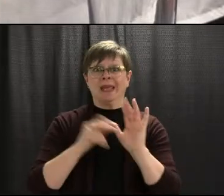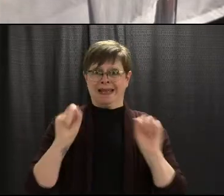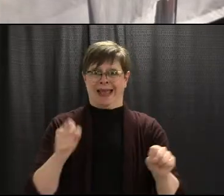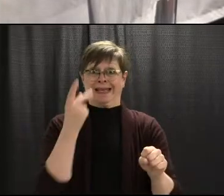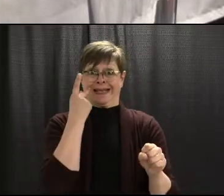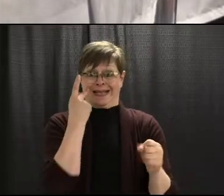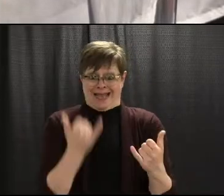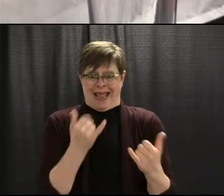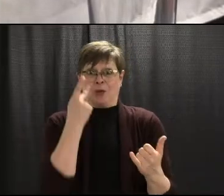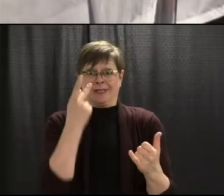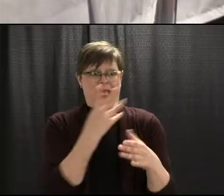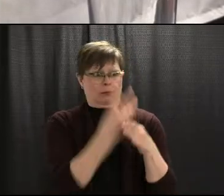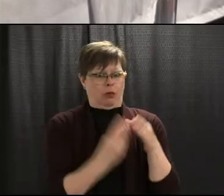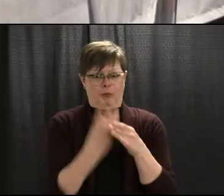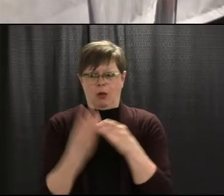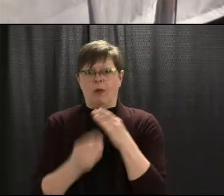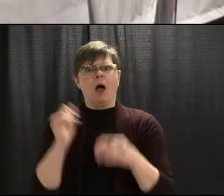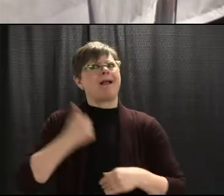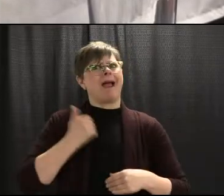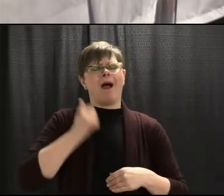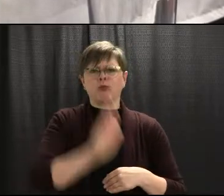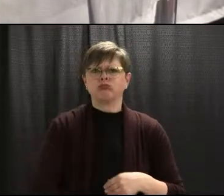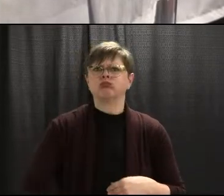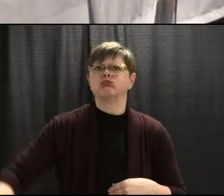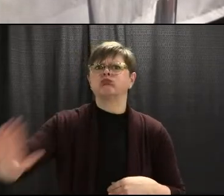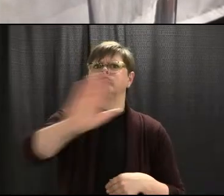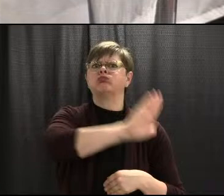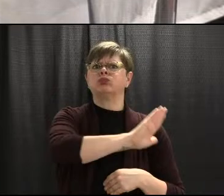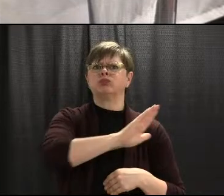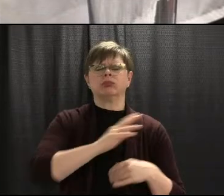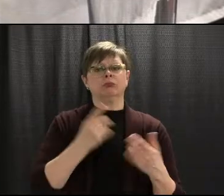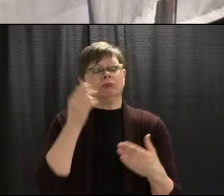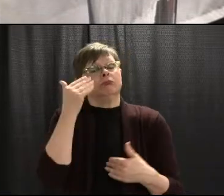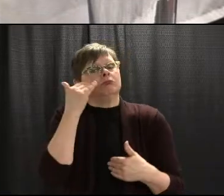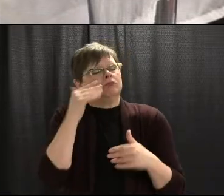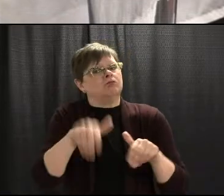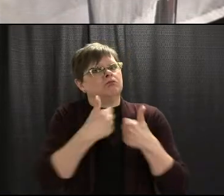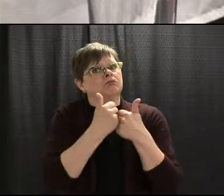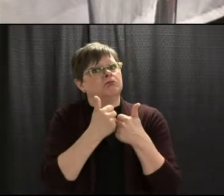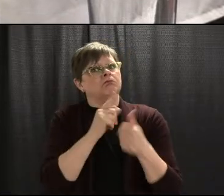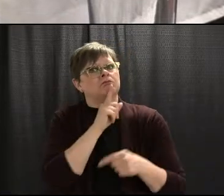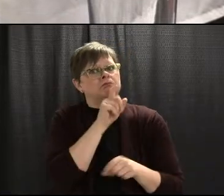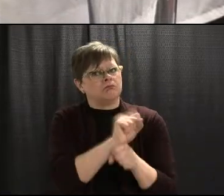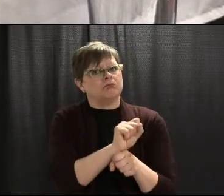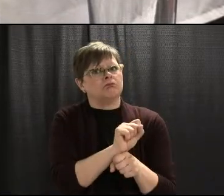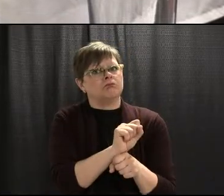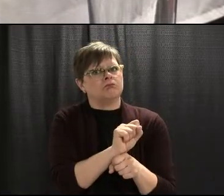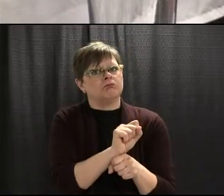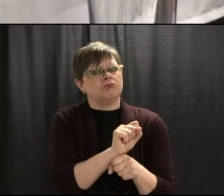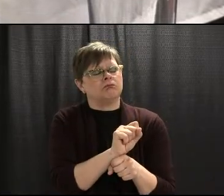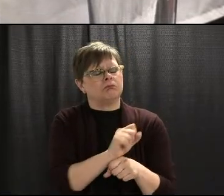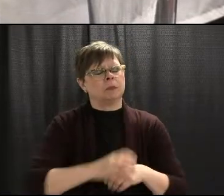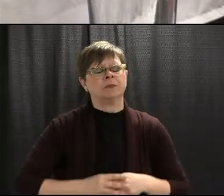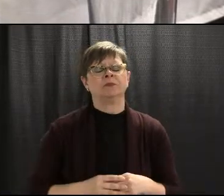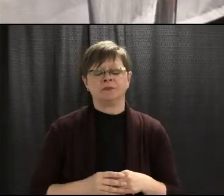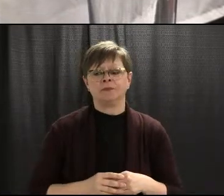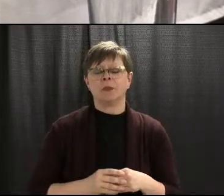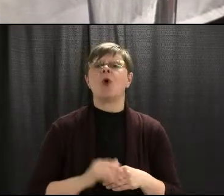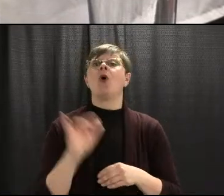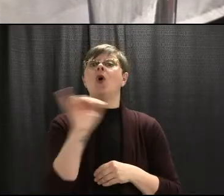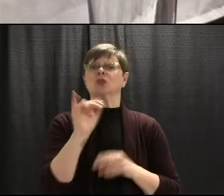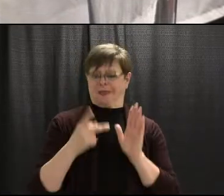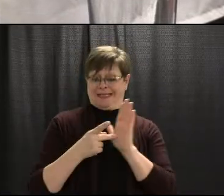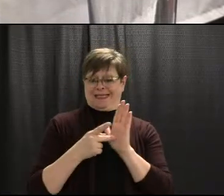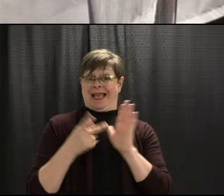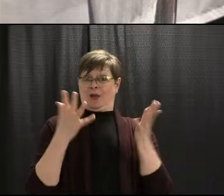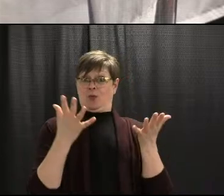people both in Canada and across the world. So it's a real challenge following COVID, where we lost providers. The second